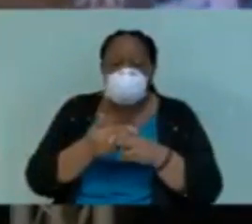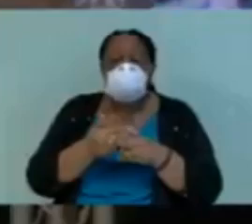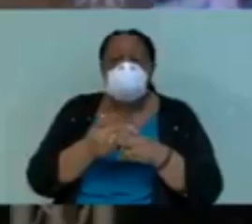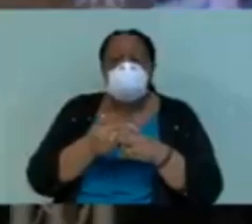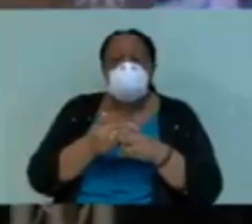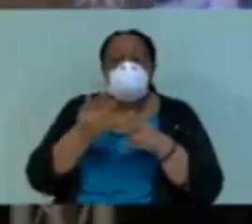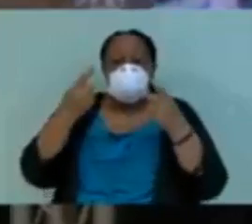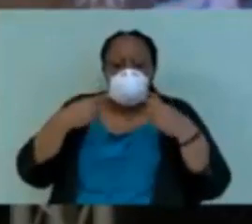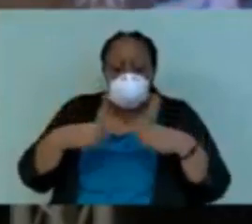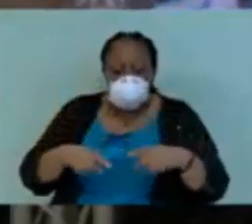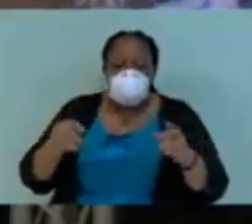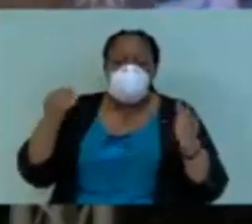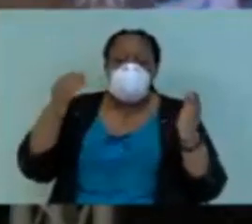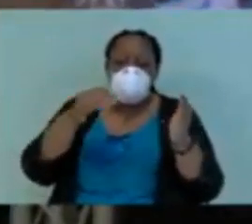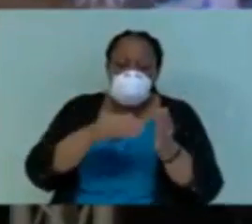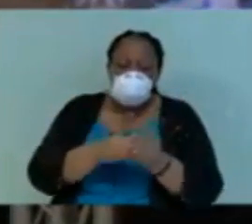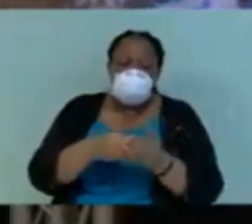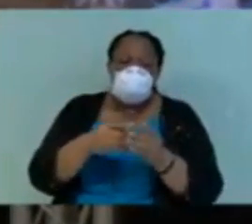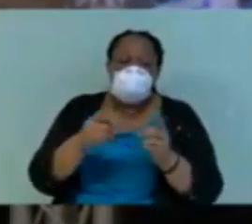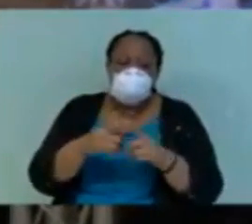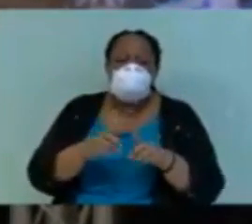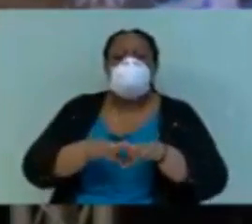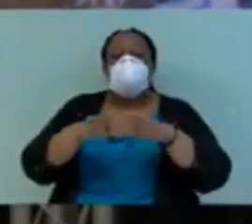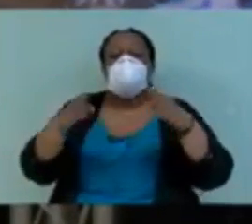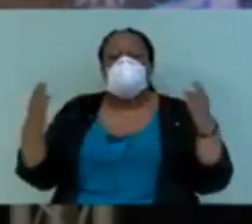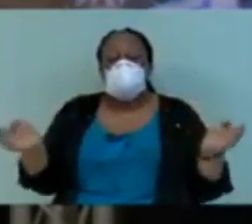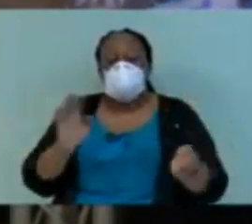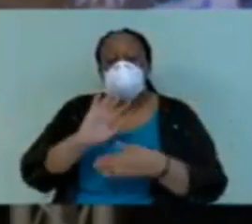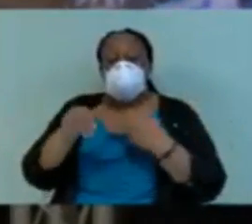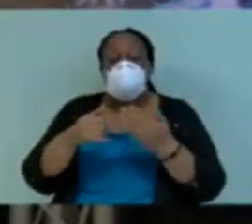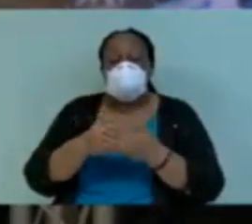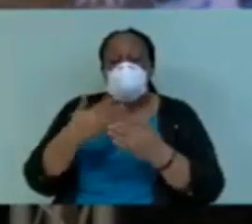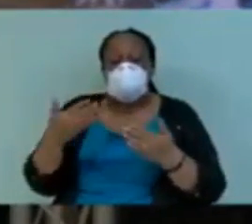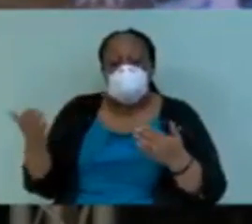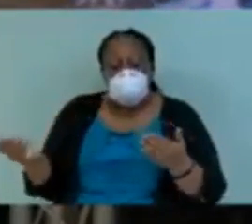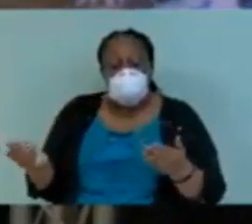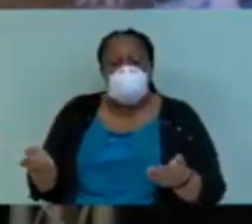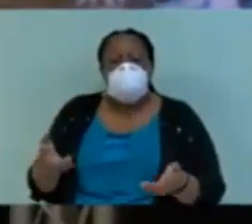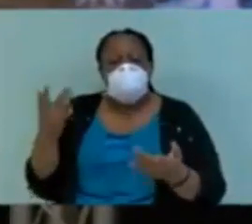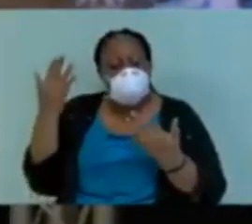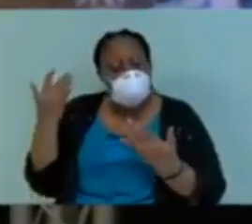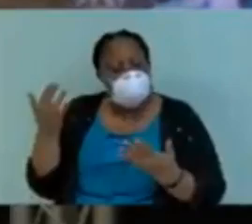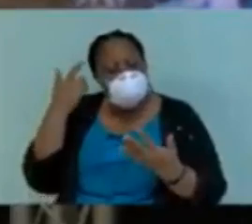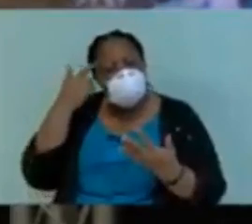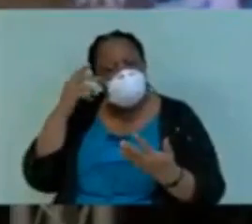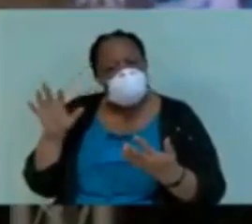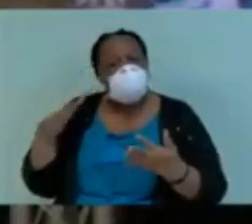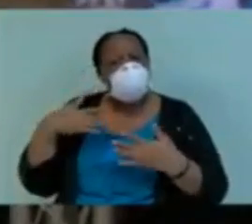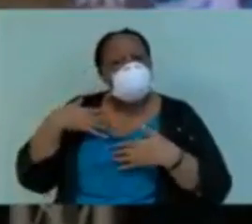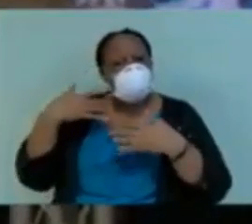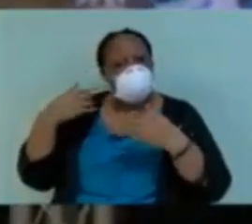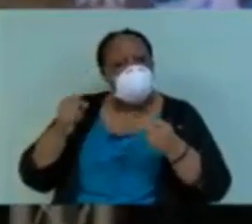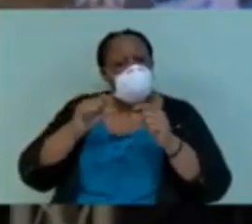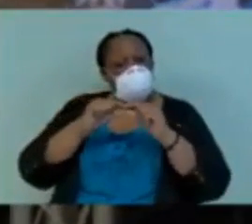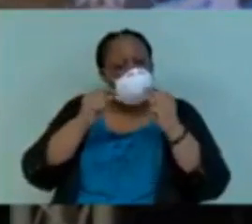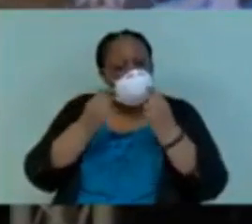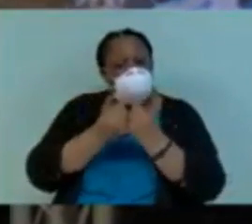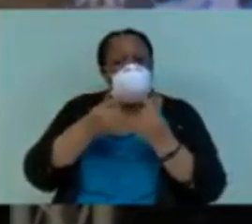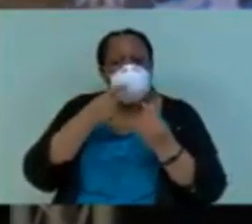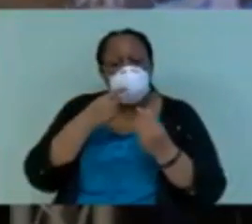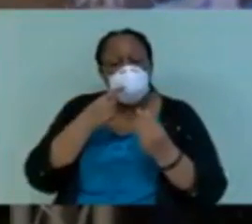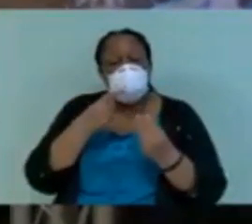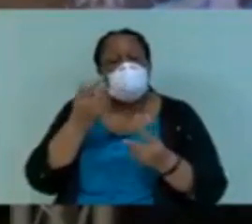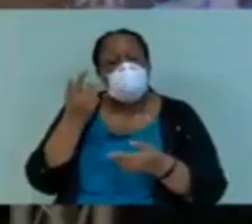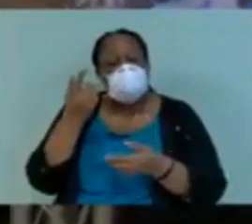time, and all of us have to find a way to make ends meet until we can see our